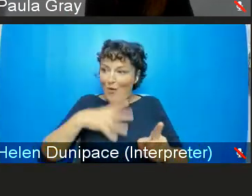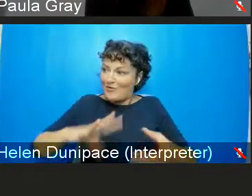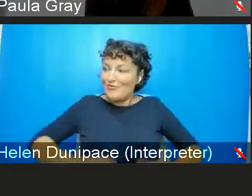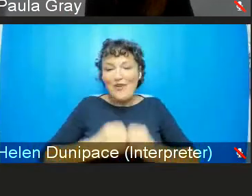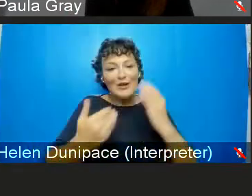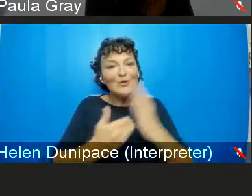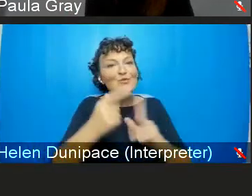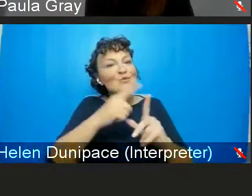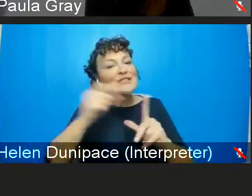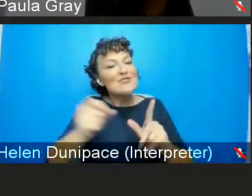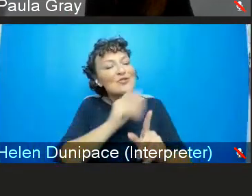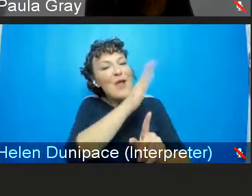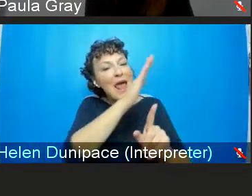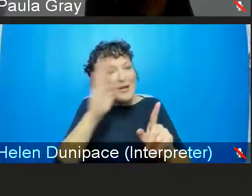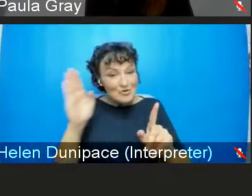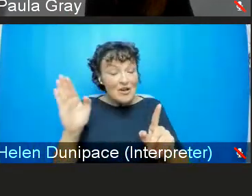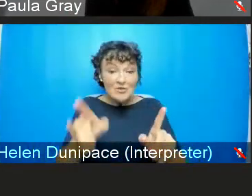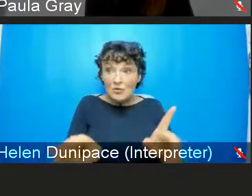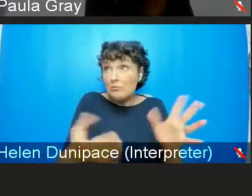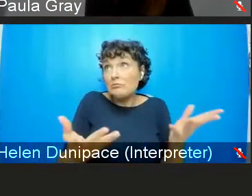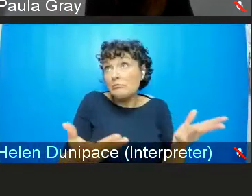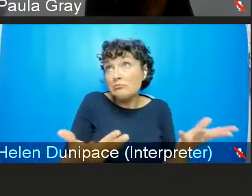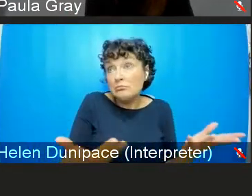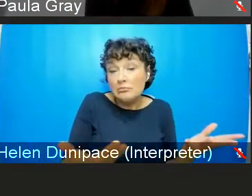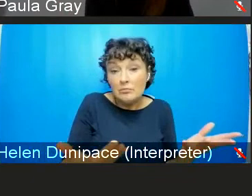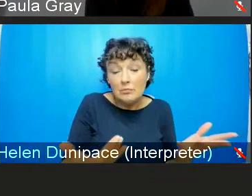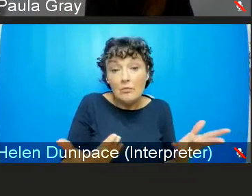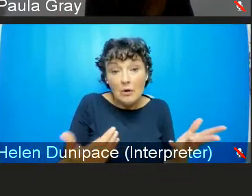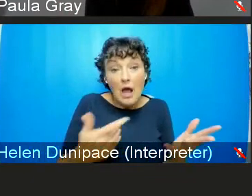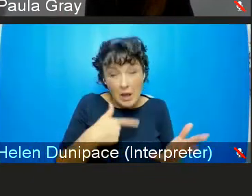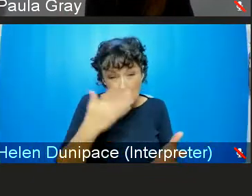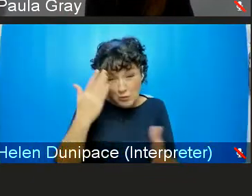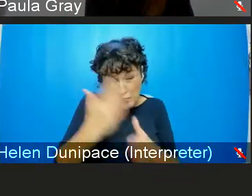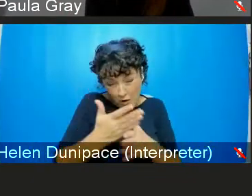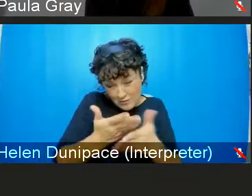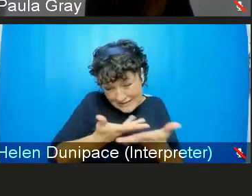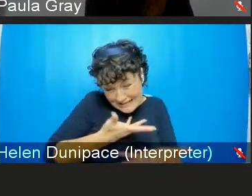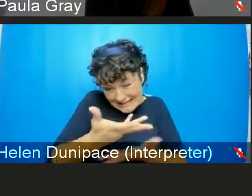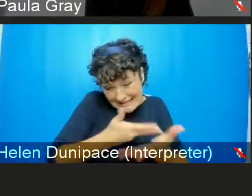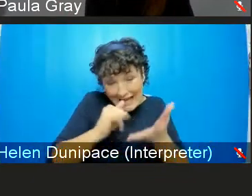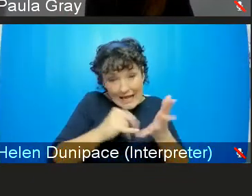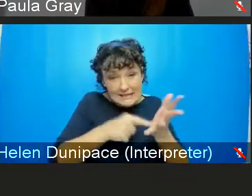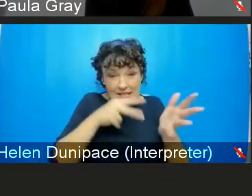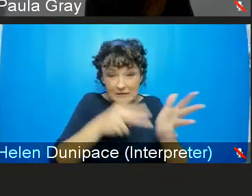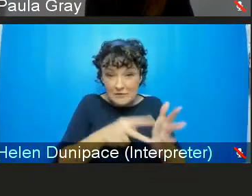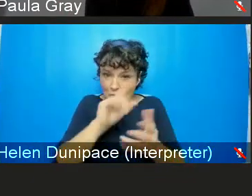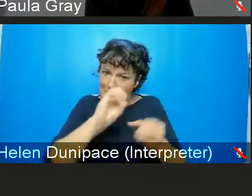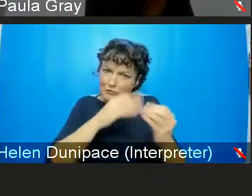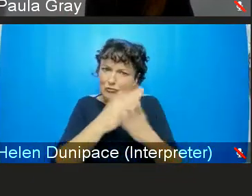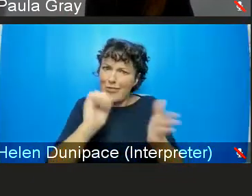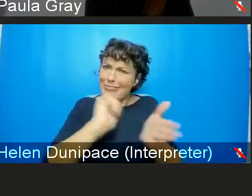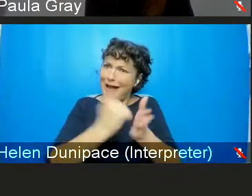So you could say that, and we certainly worked with STV to put this into the advert, that